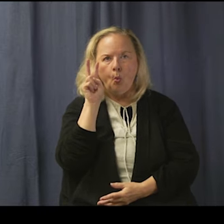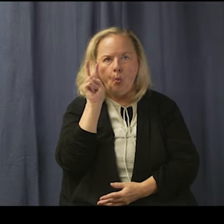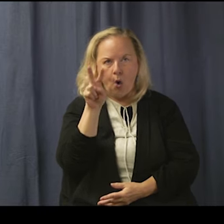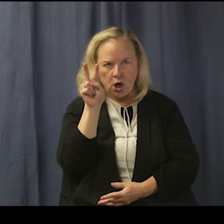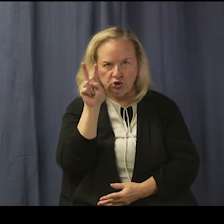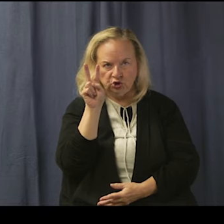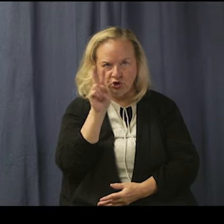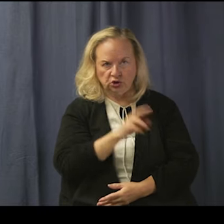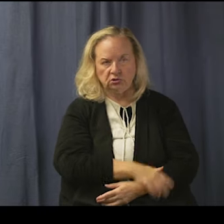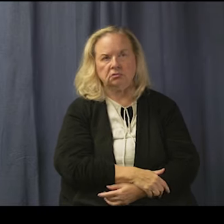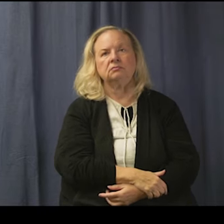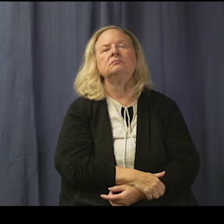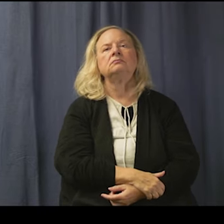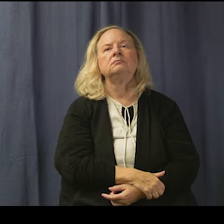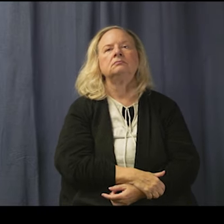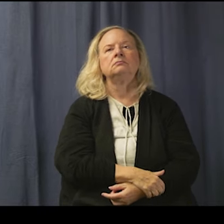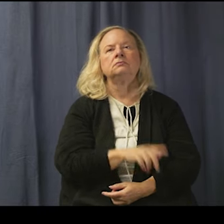pattern.